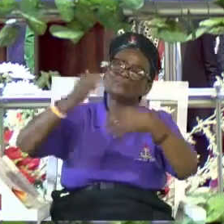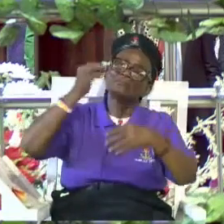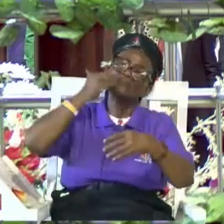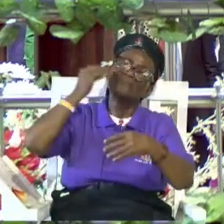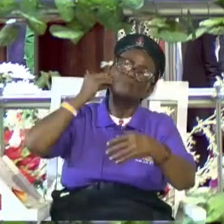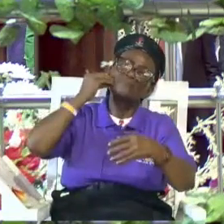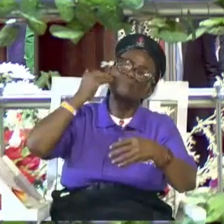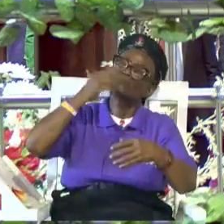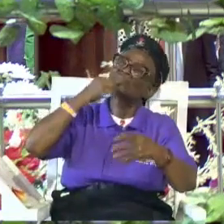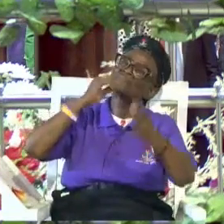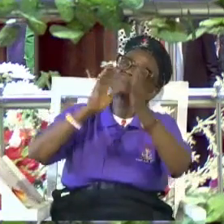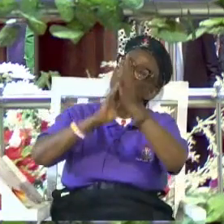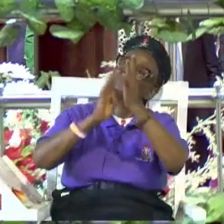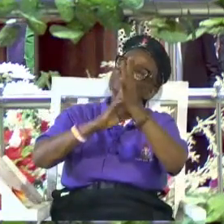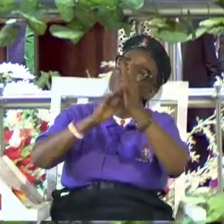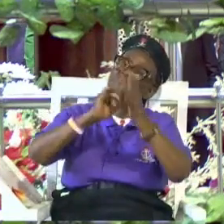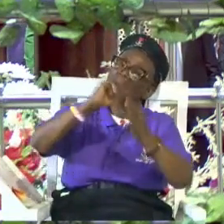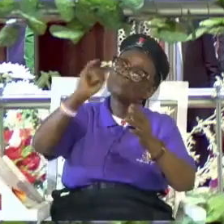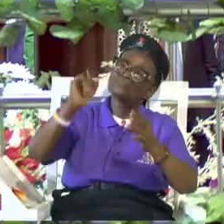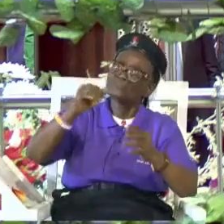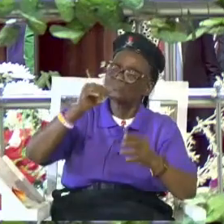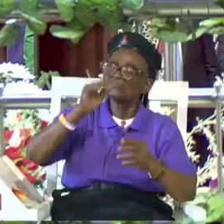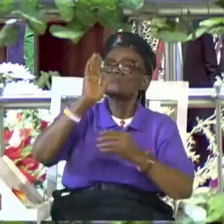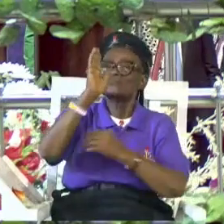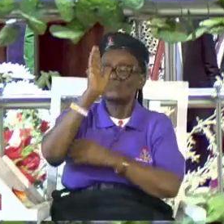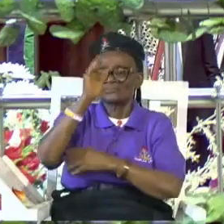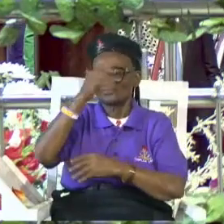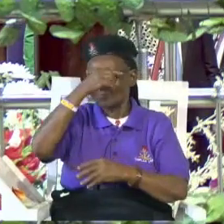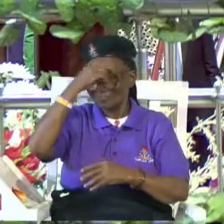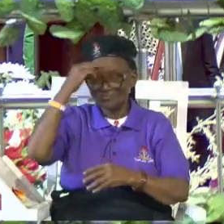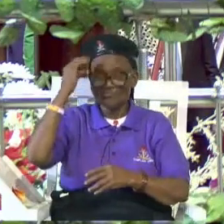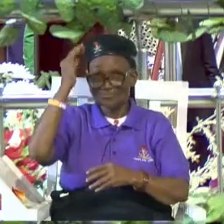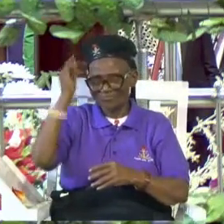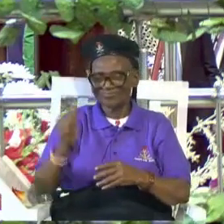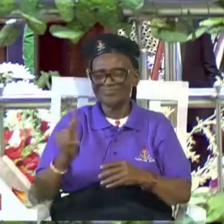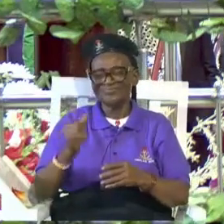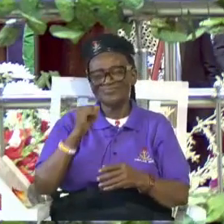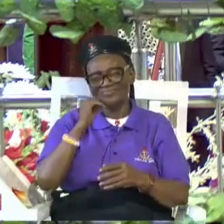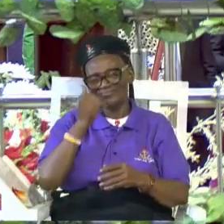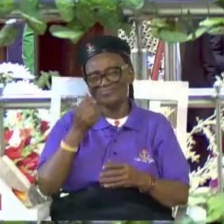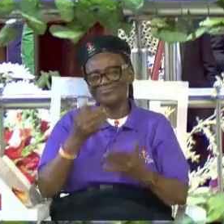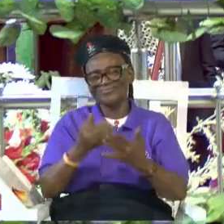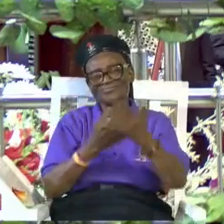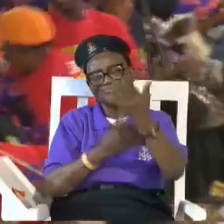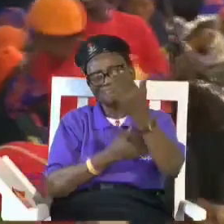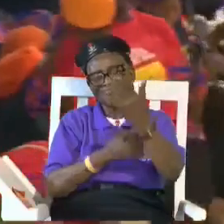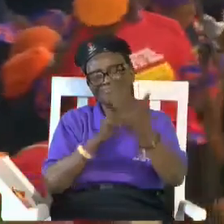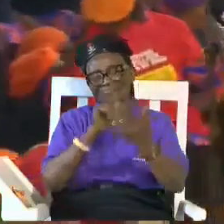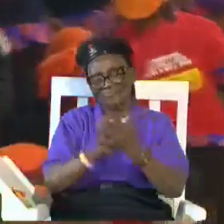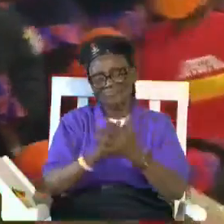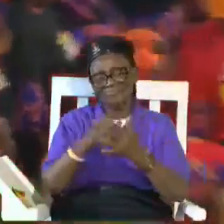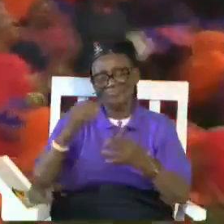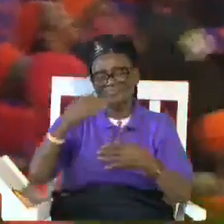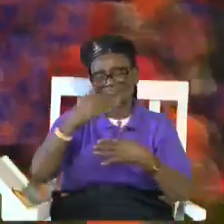because by tomorrow morning you will know that the wall of Jericho in your life has fallen.